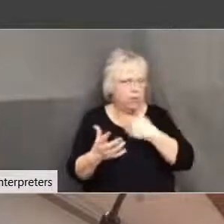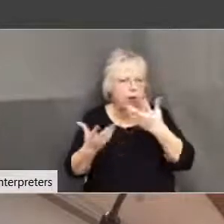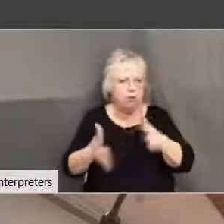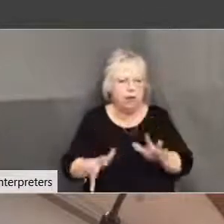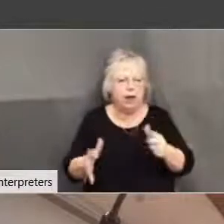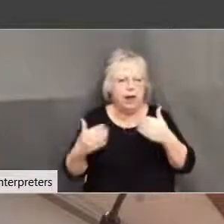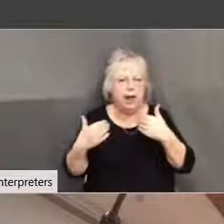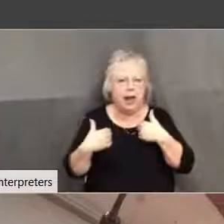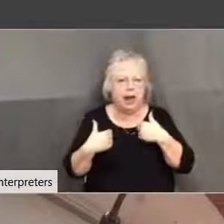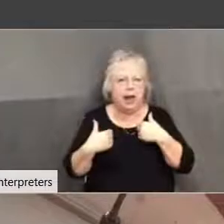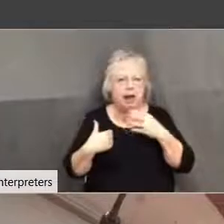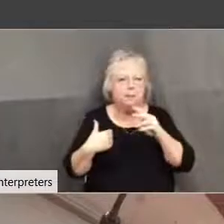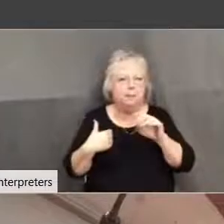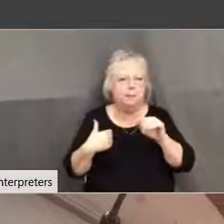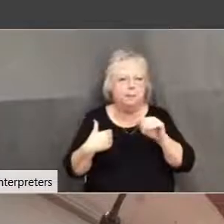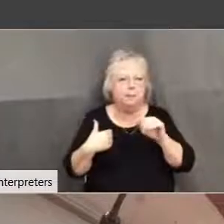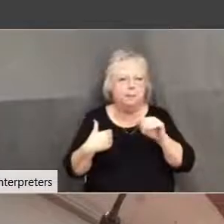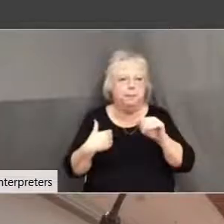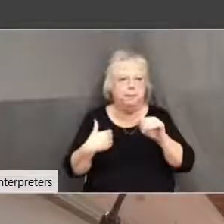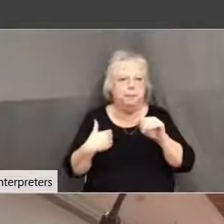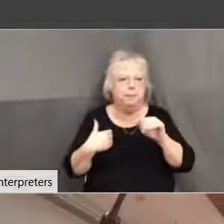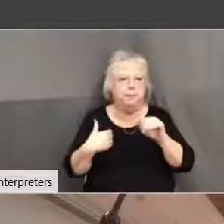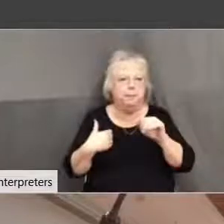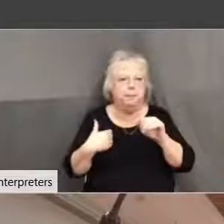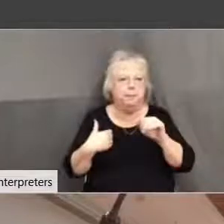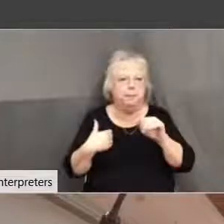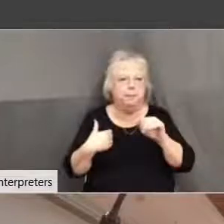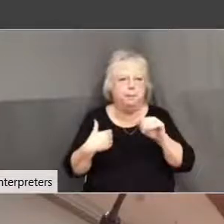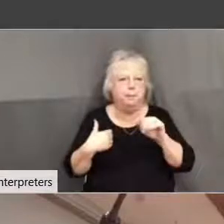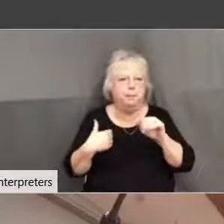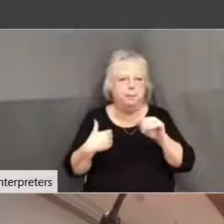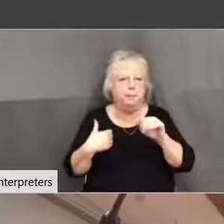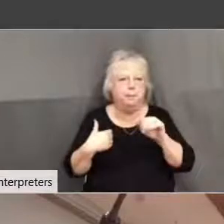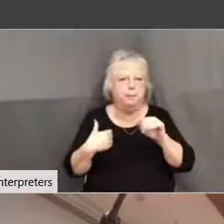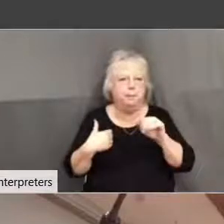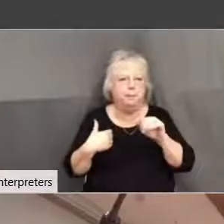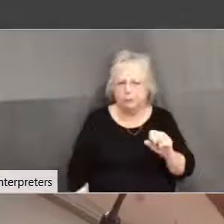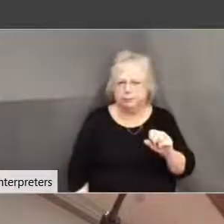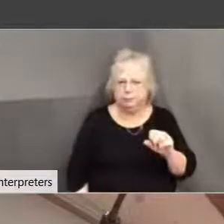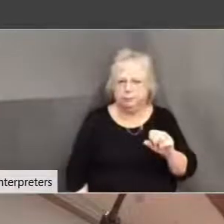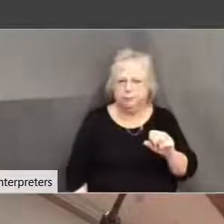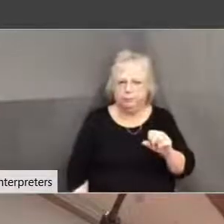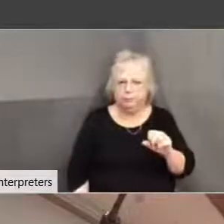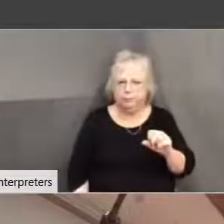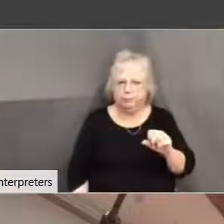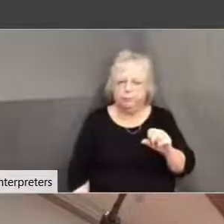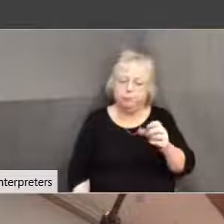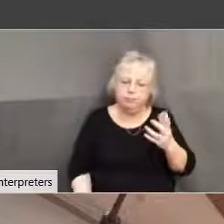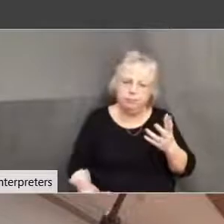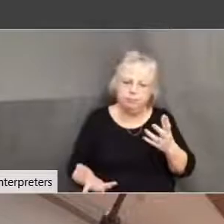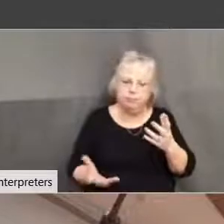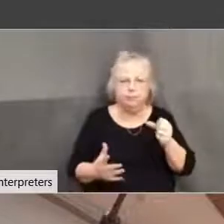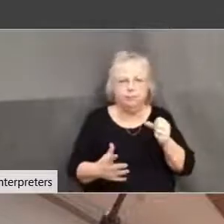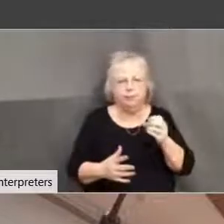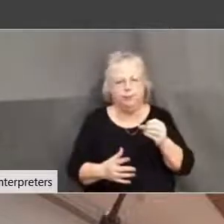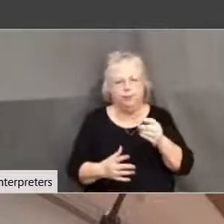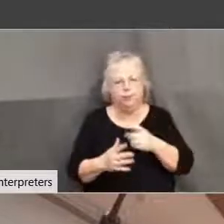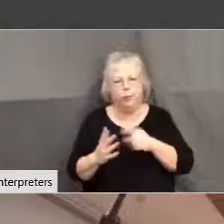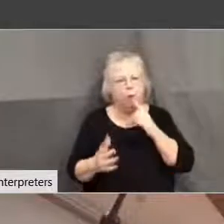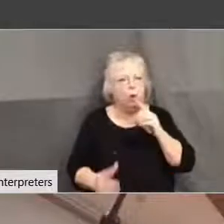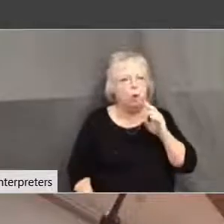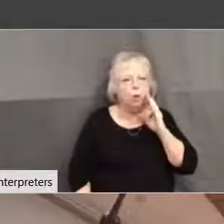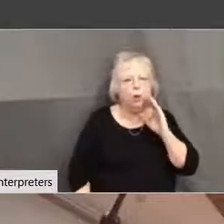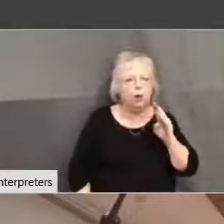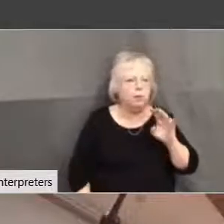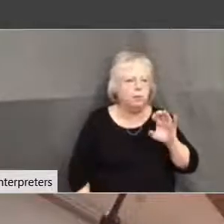a master plan for Western Hills, and So what is McClellan going